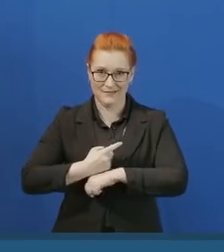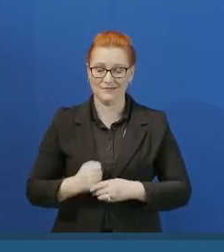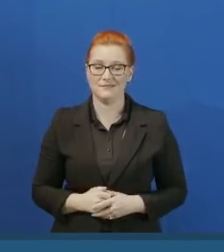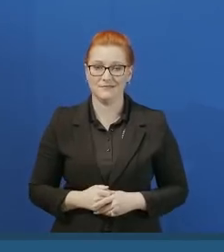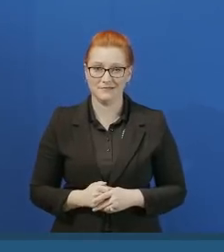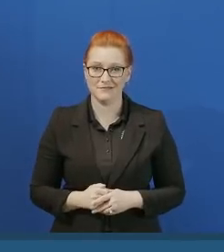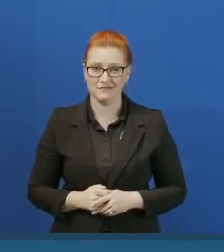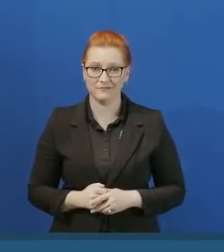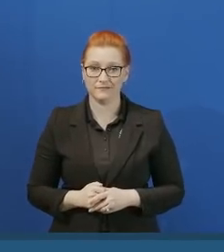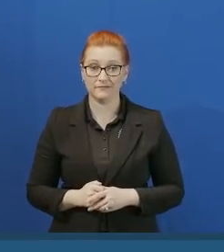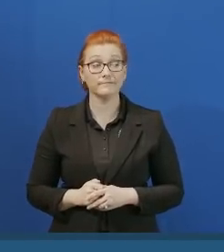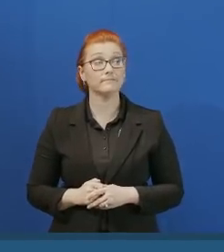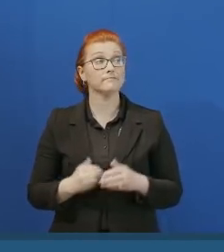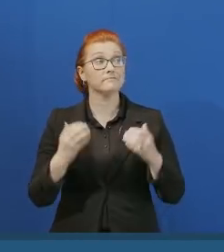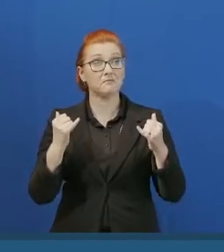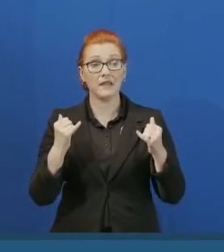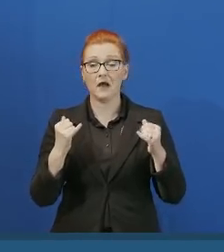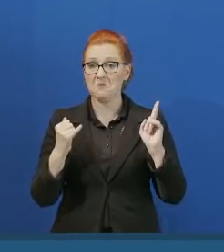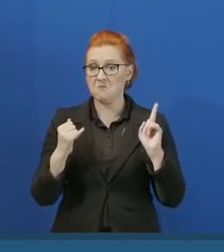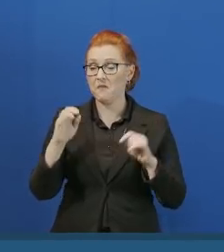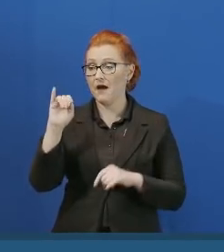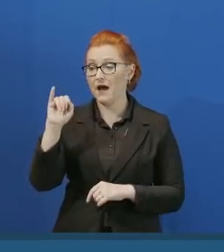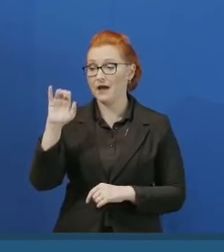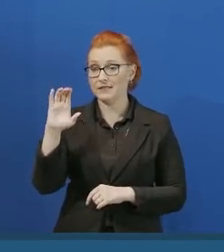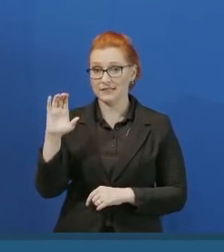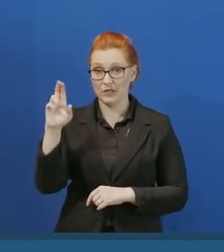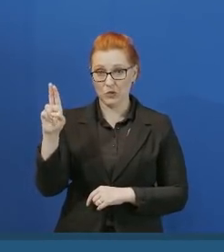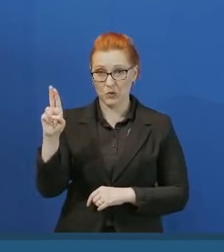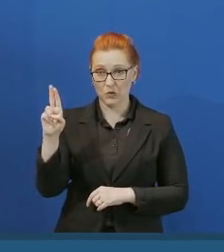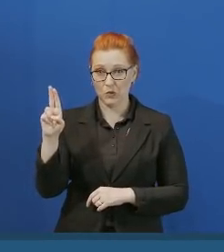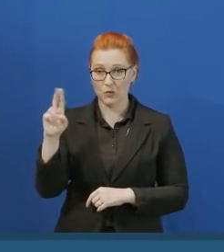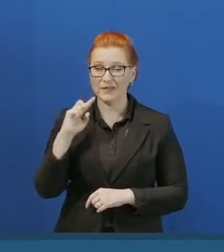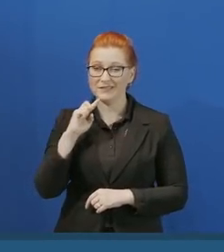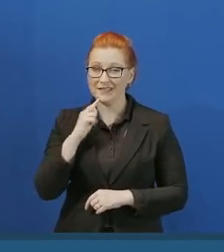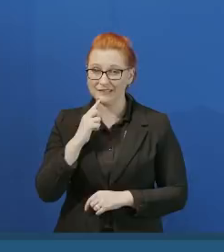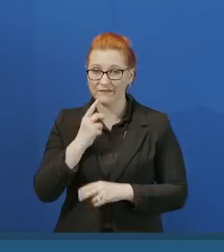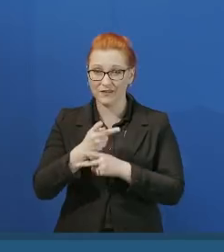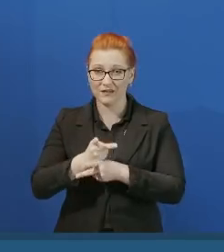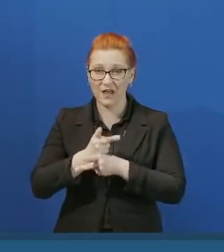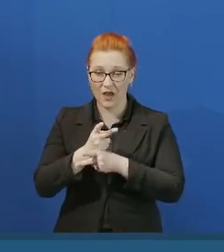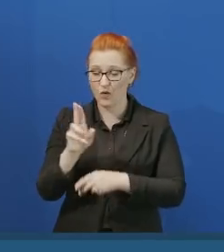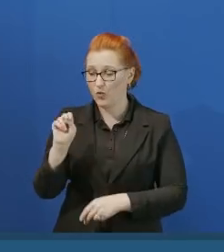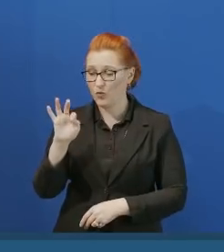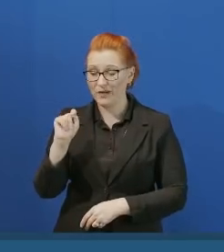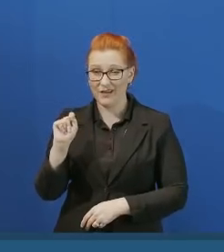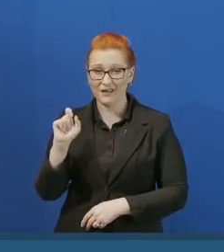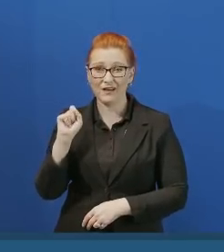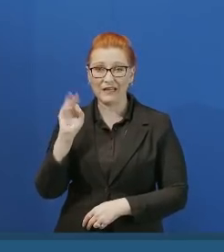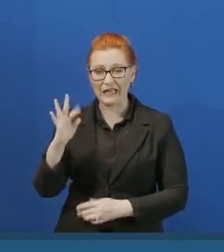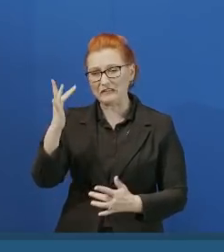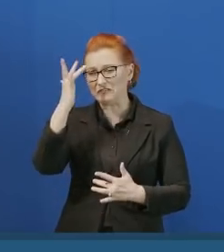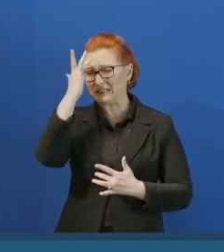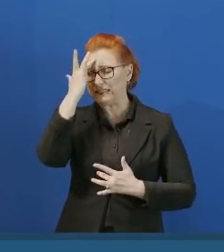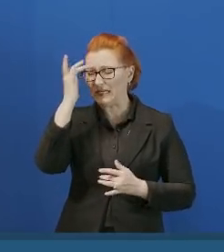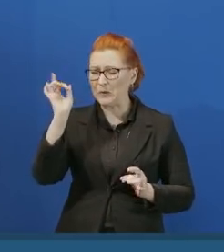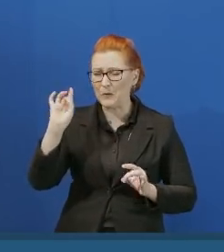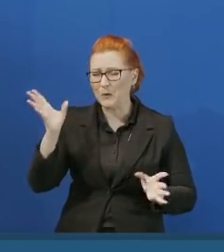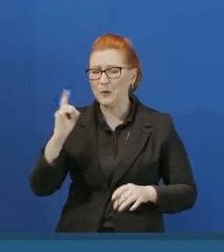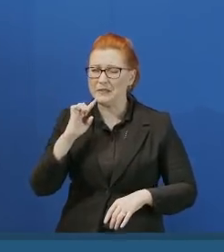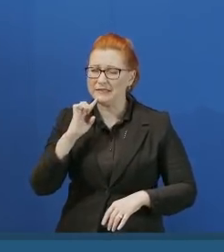Intensive care unit hospital beds. That's if you get sick and you're very sick, you need an ICU